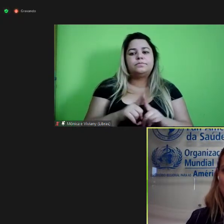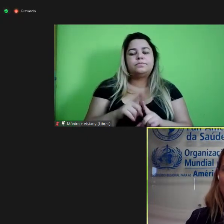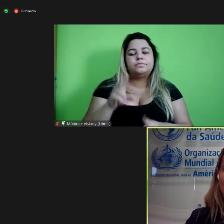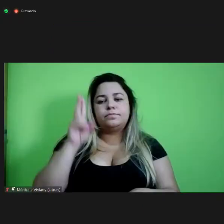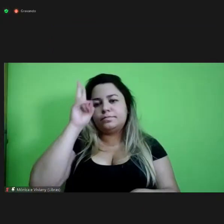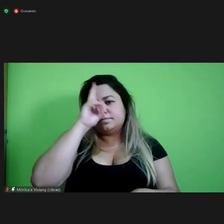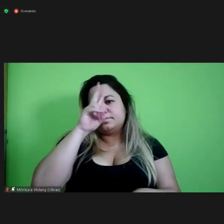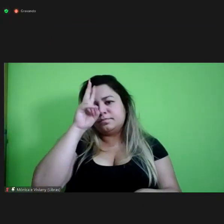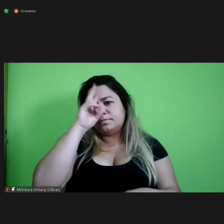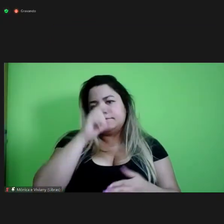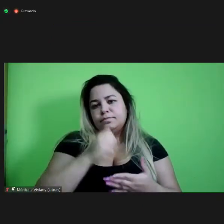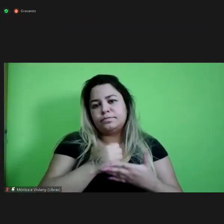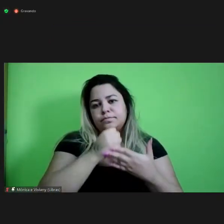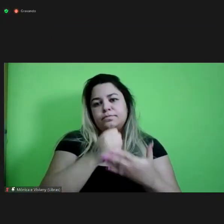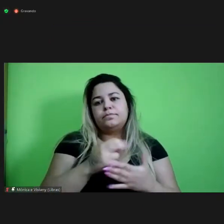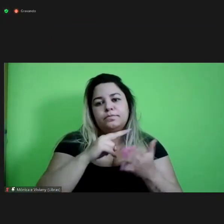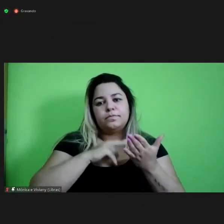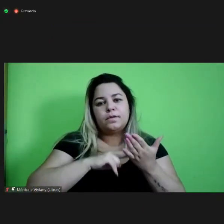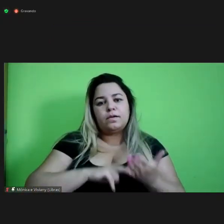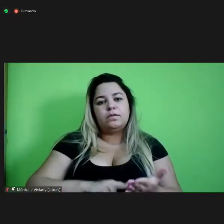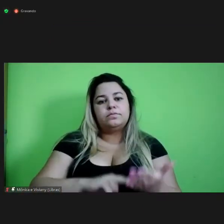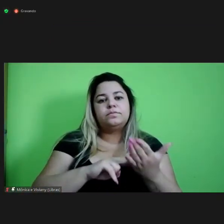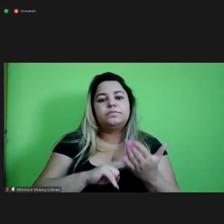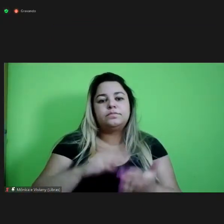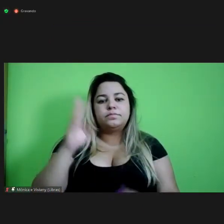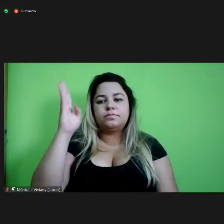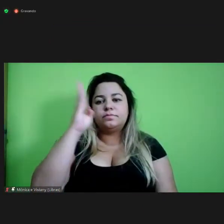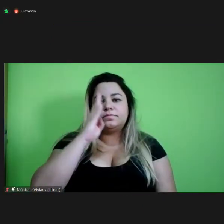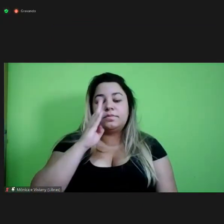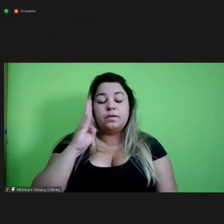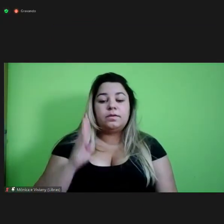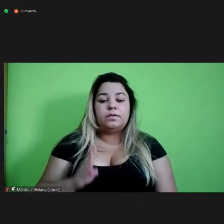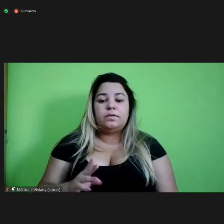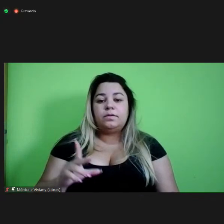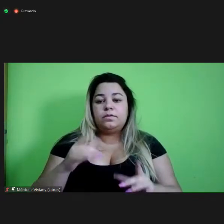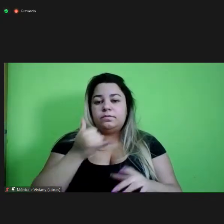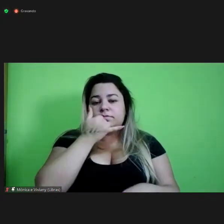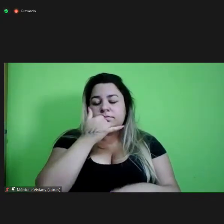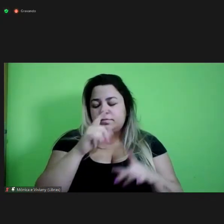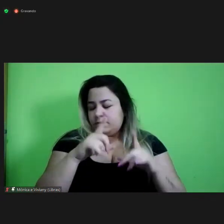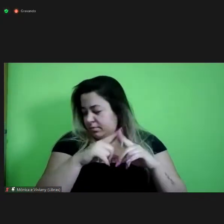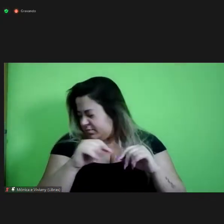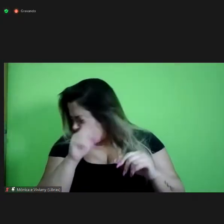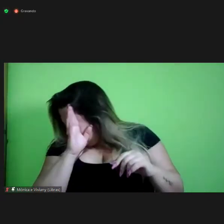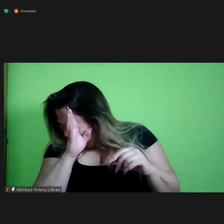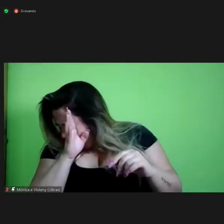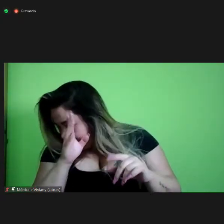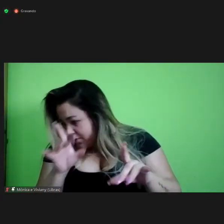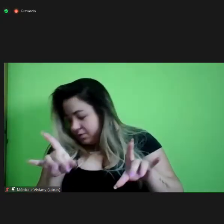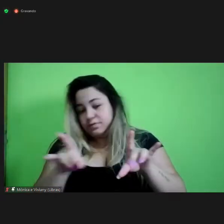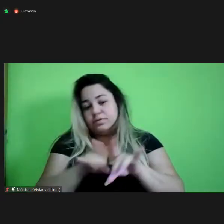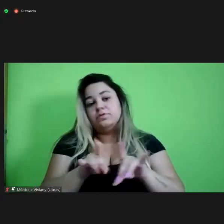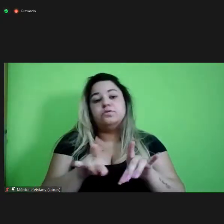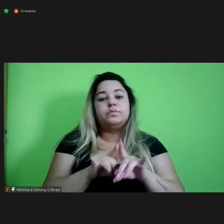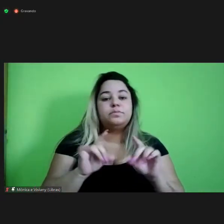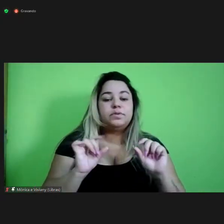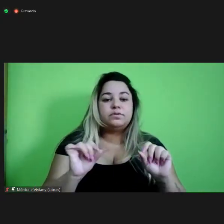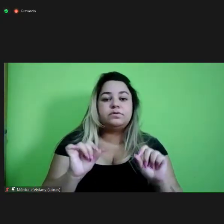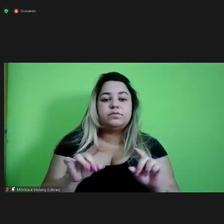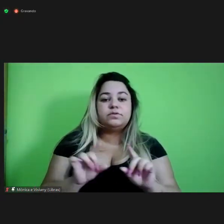I remember you all who did not contribute with the Brasilia letter to access the website from